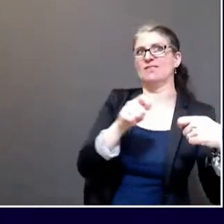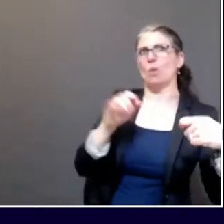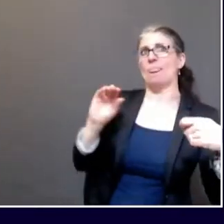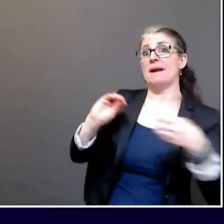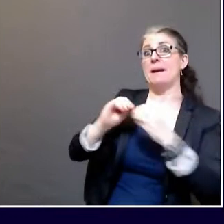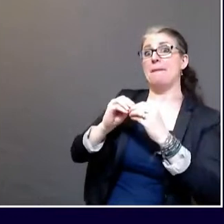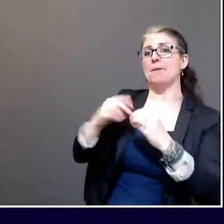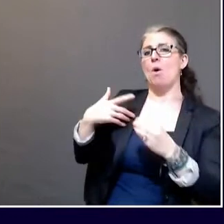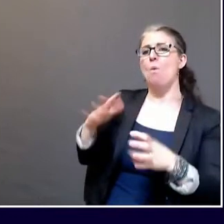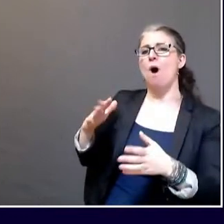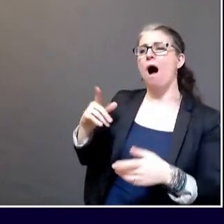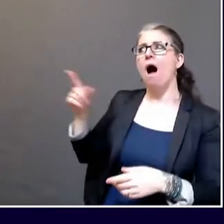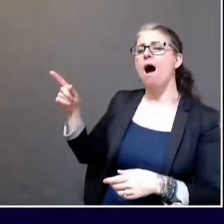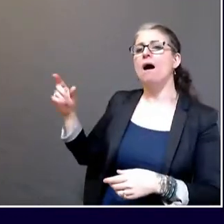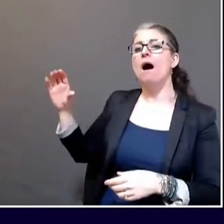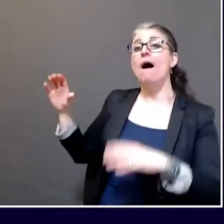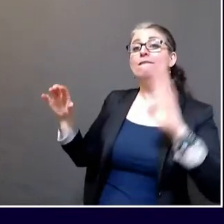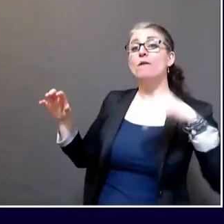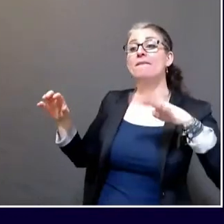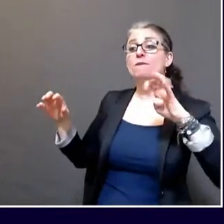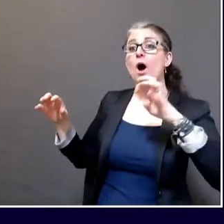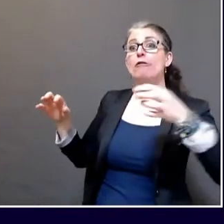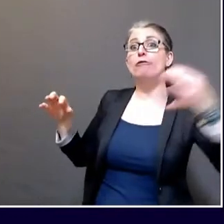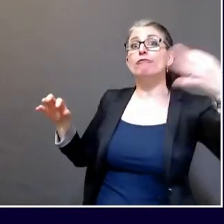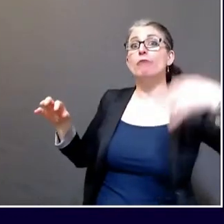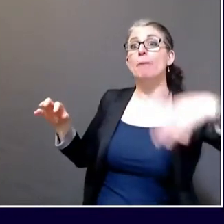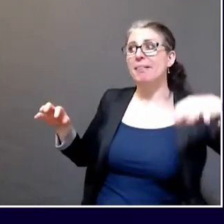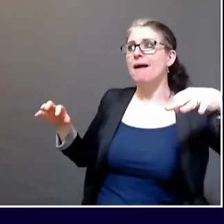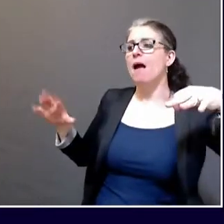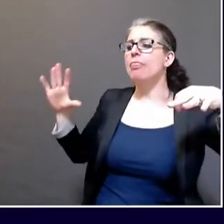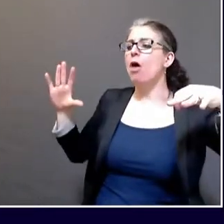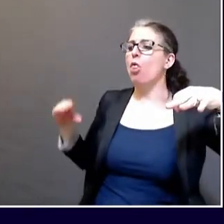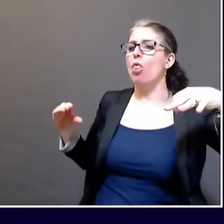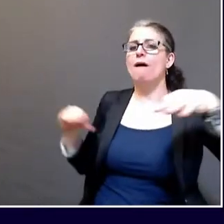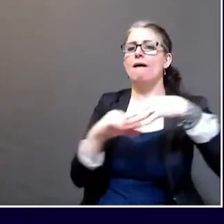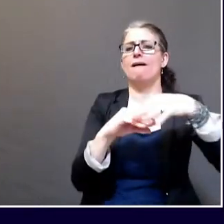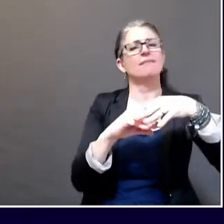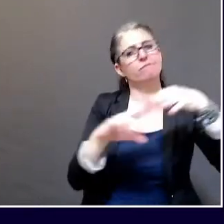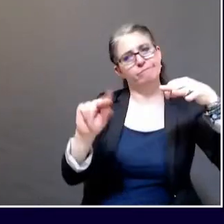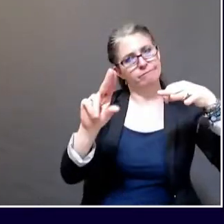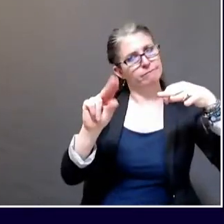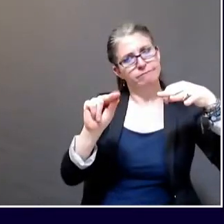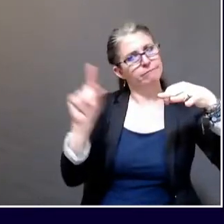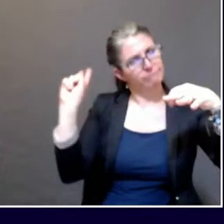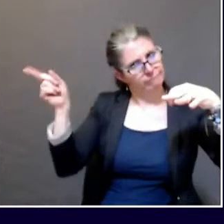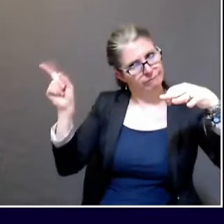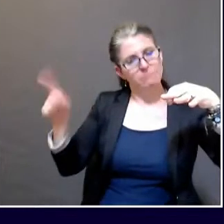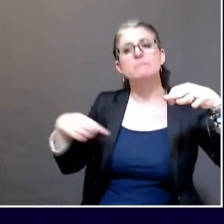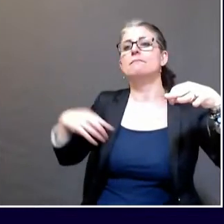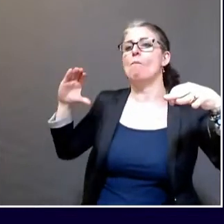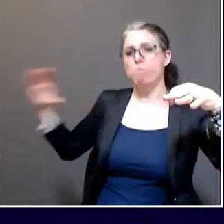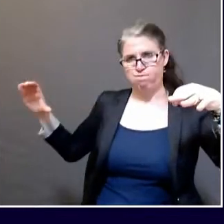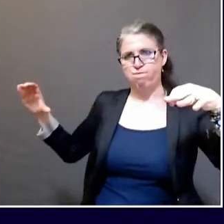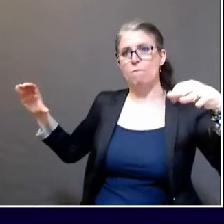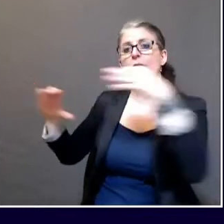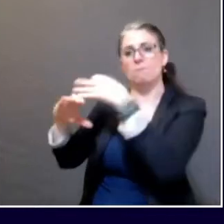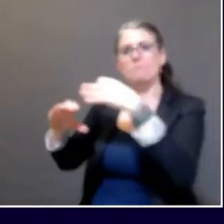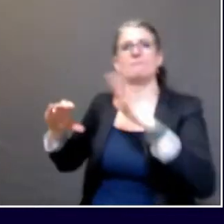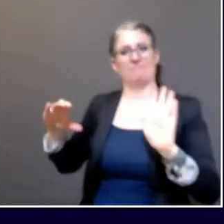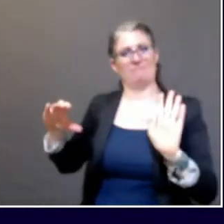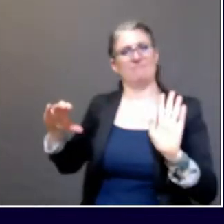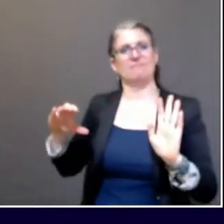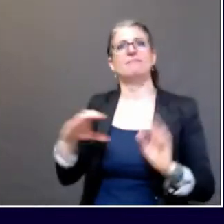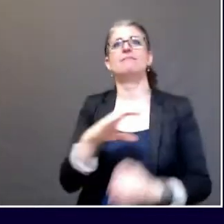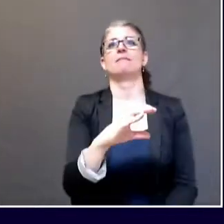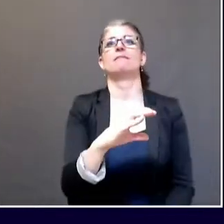this logistical challenge that has arisen with Moderna. But what we've also separately and simultaneously been